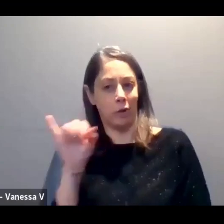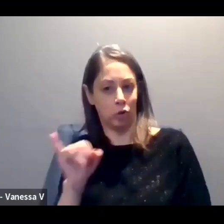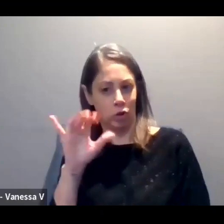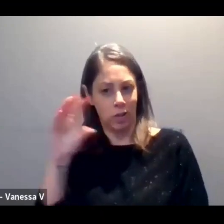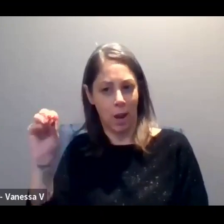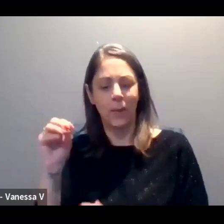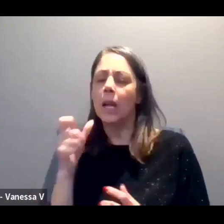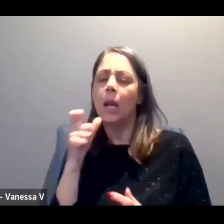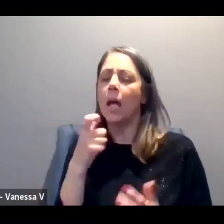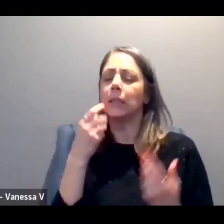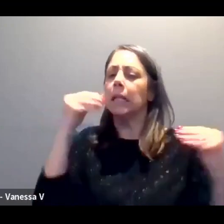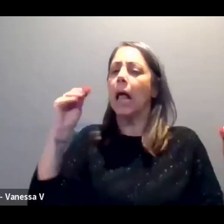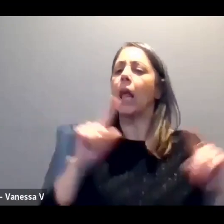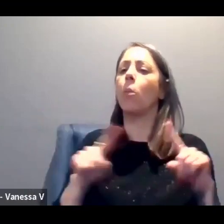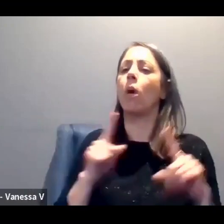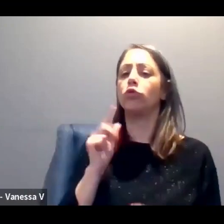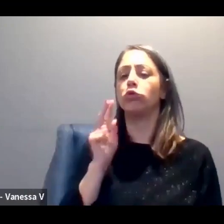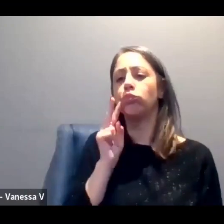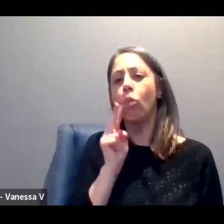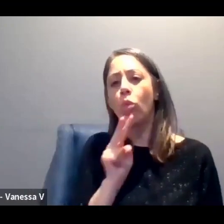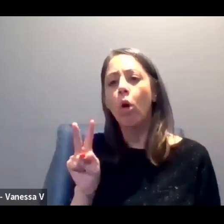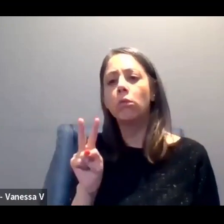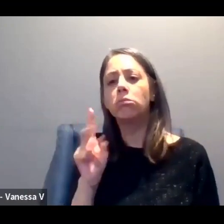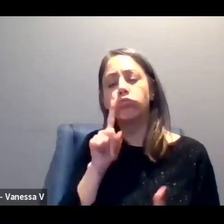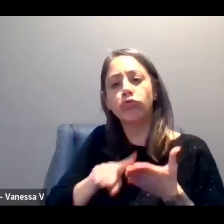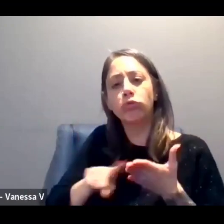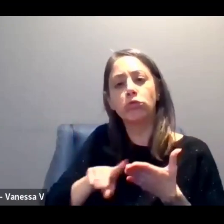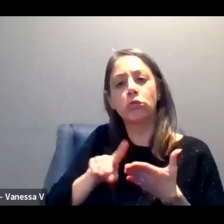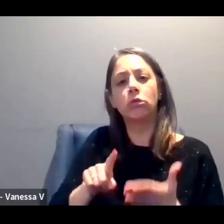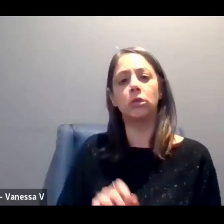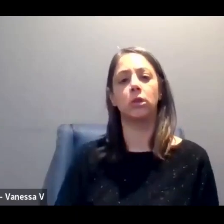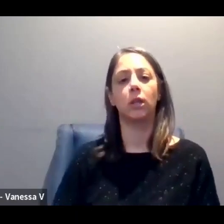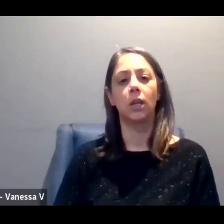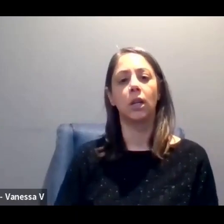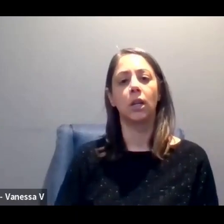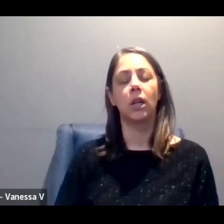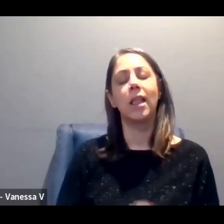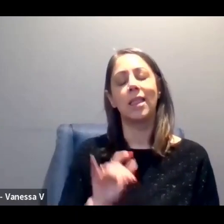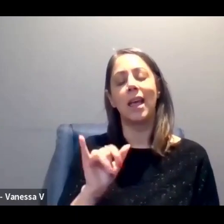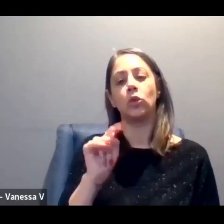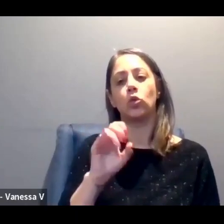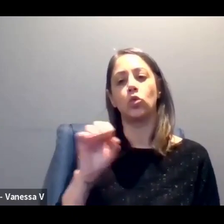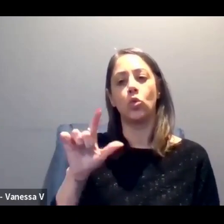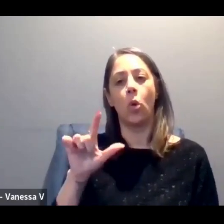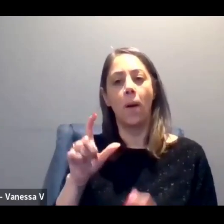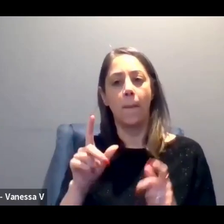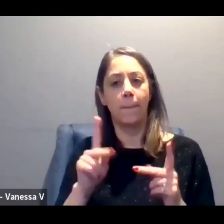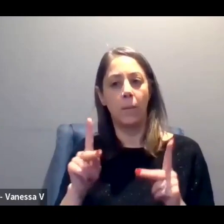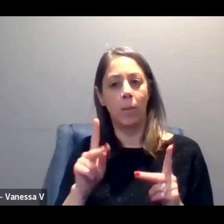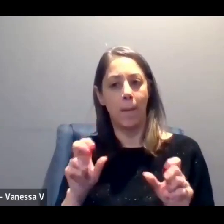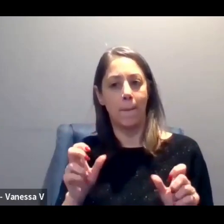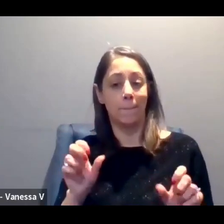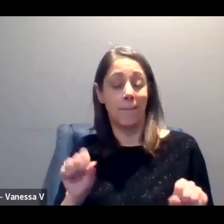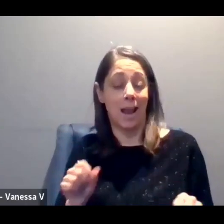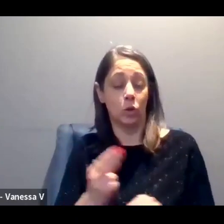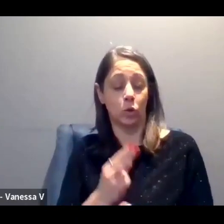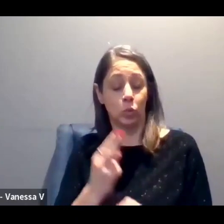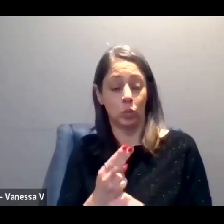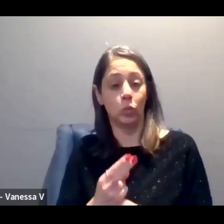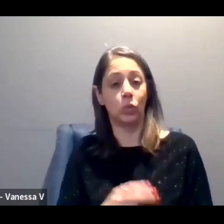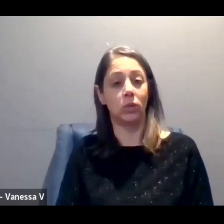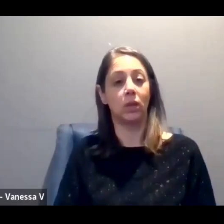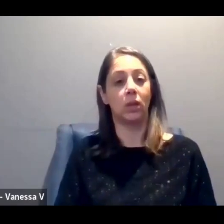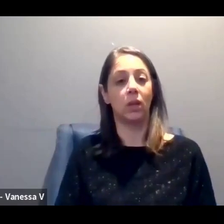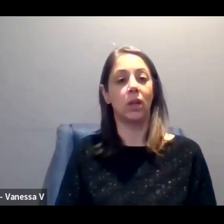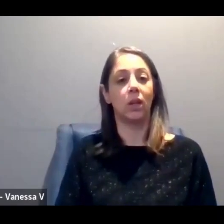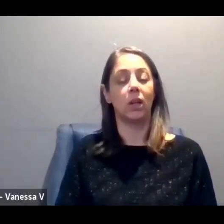at. So that's just another good tool that people may choose to do if they're really considering these. Typically, the earlier you get into